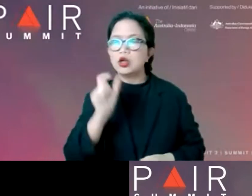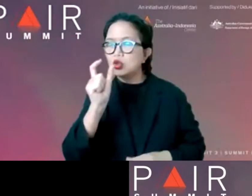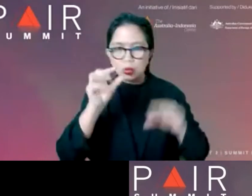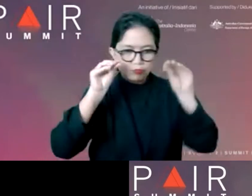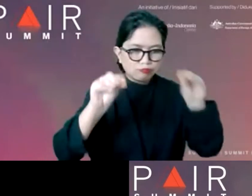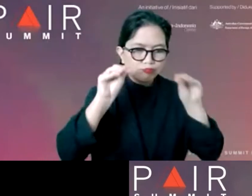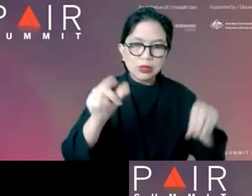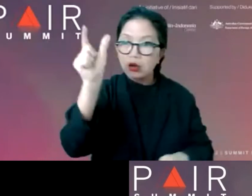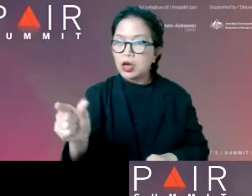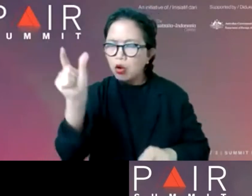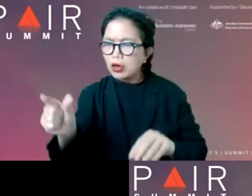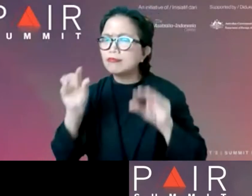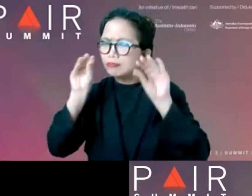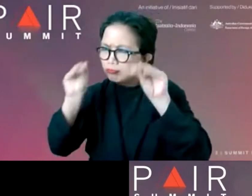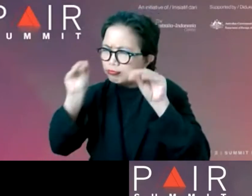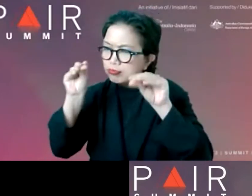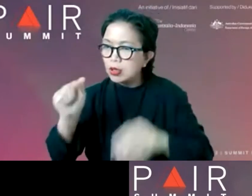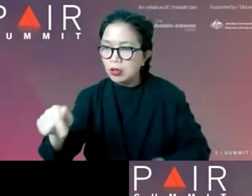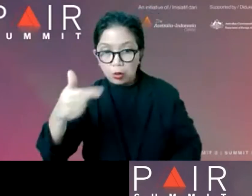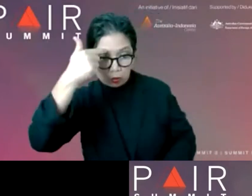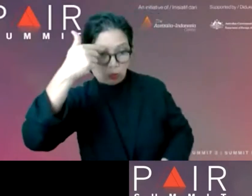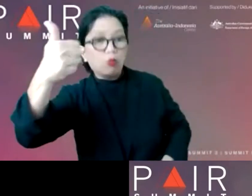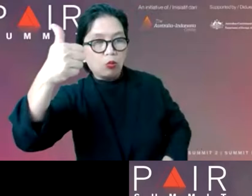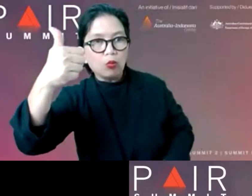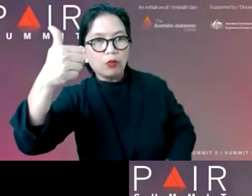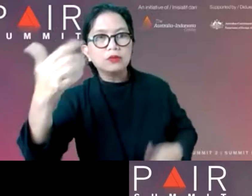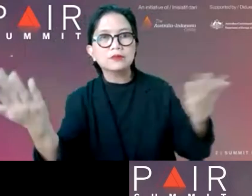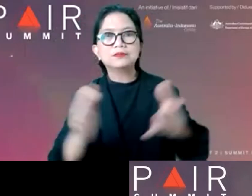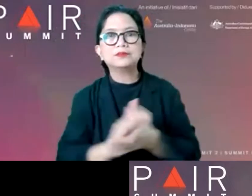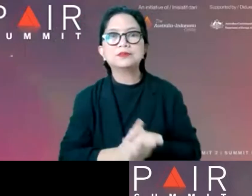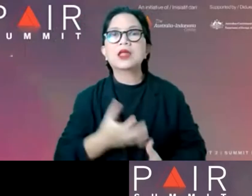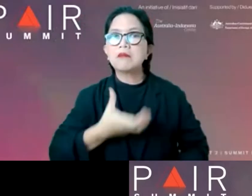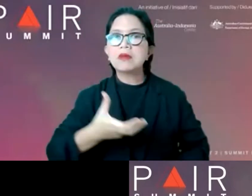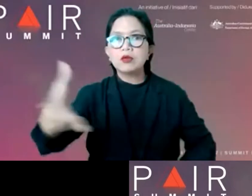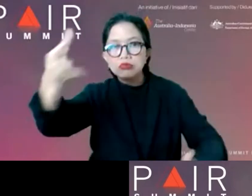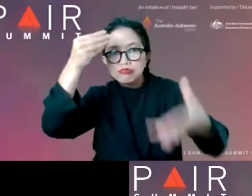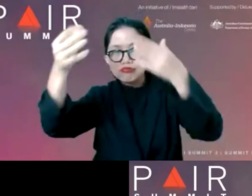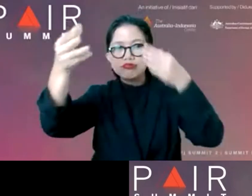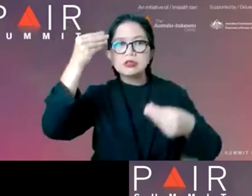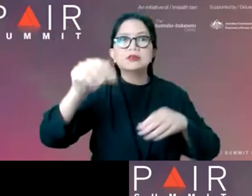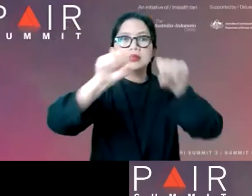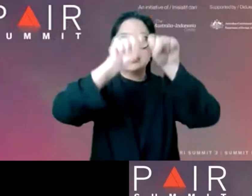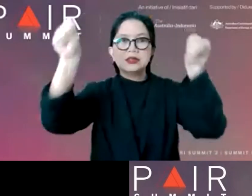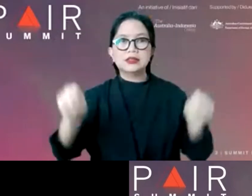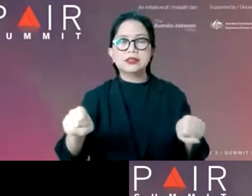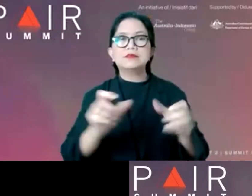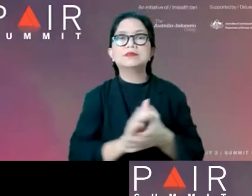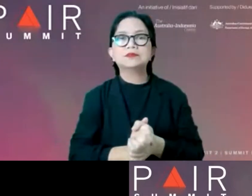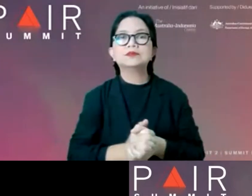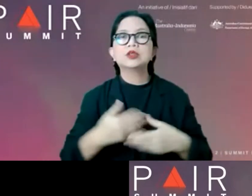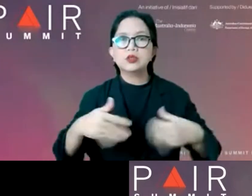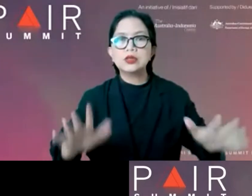are ready and be willing to actually accept and use the system when they're ready. Okay.